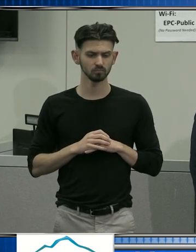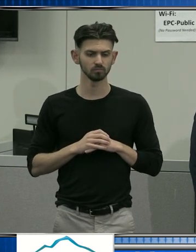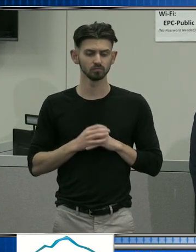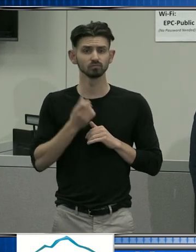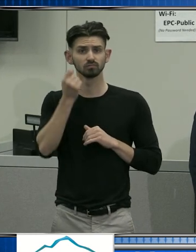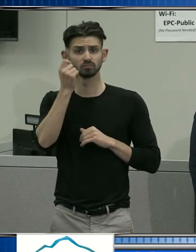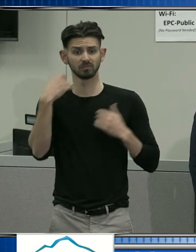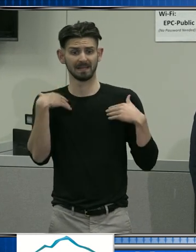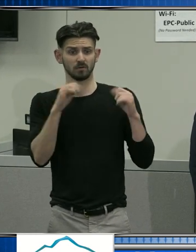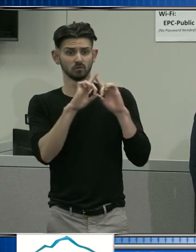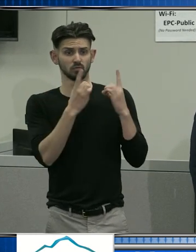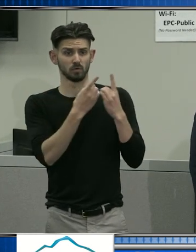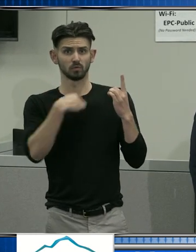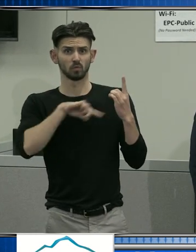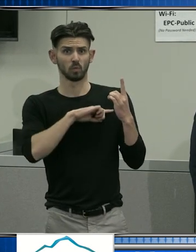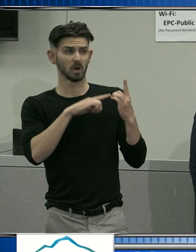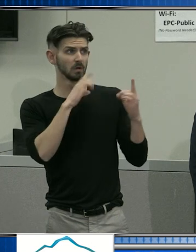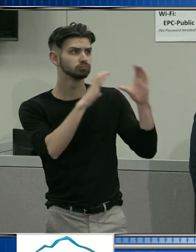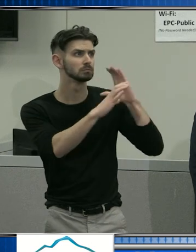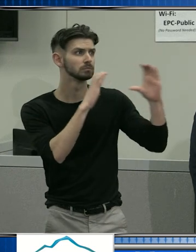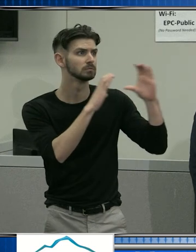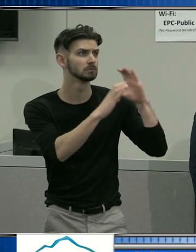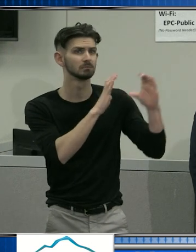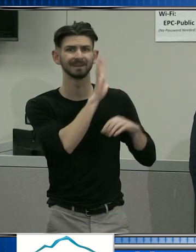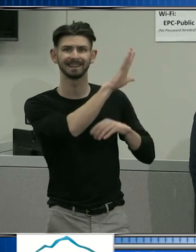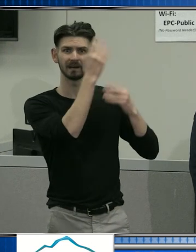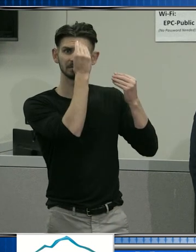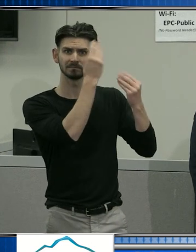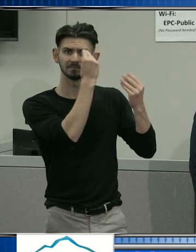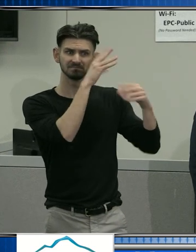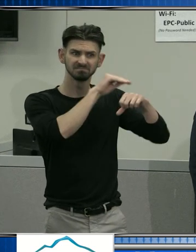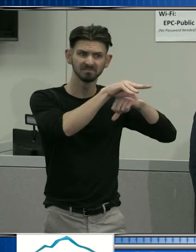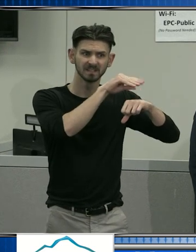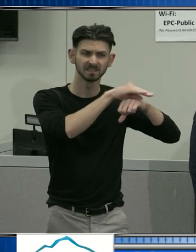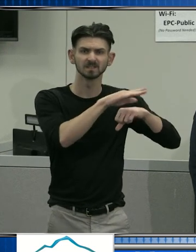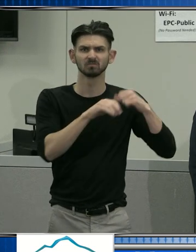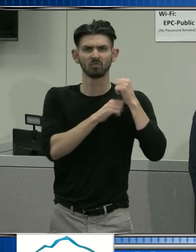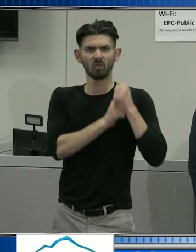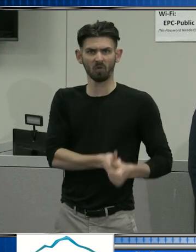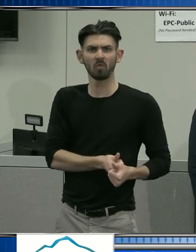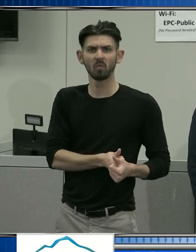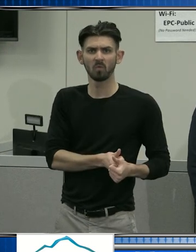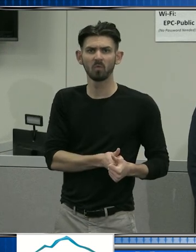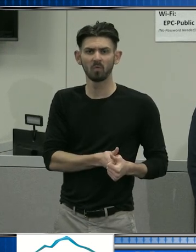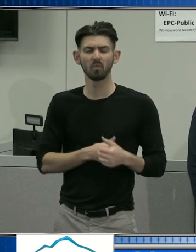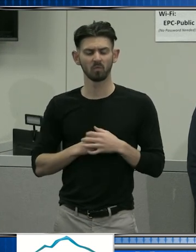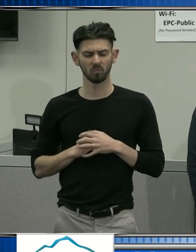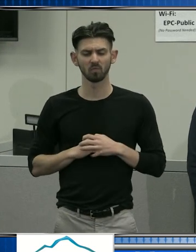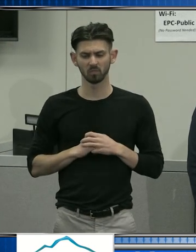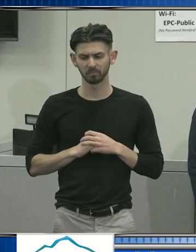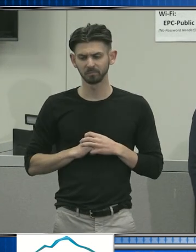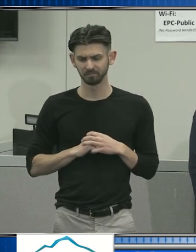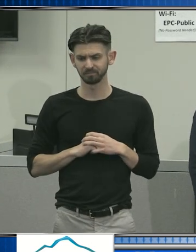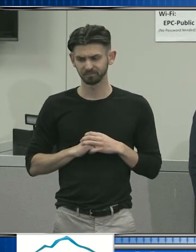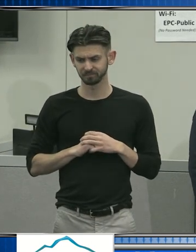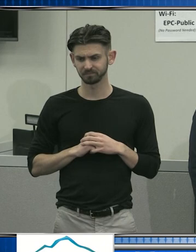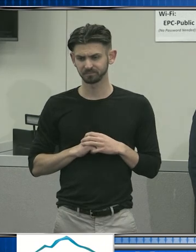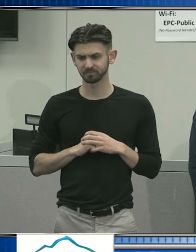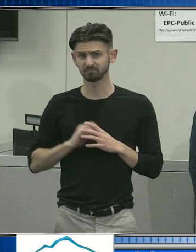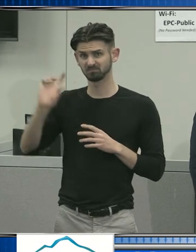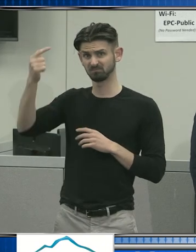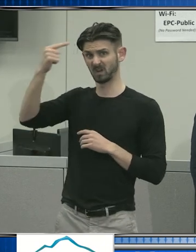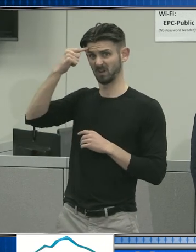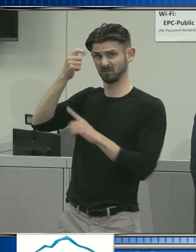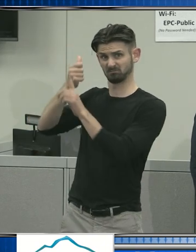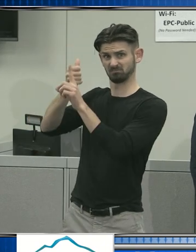the health department, following their advice. I have very frequent communications with the governor